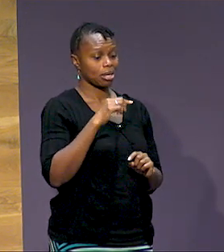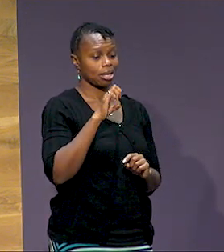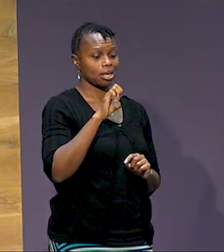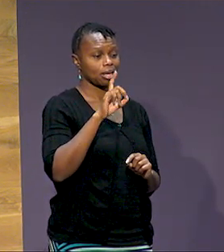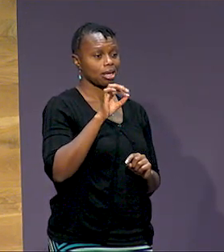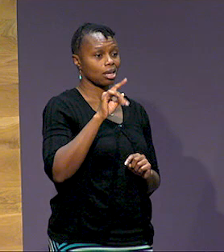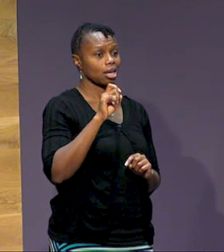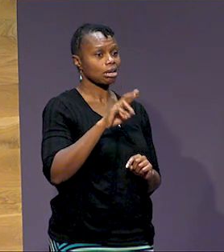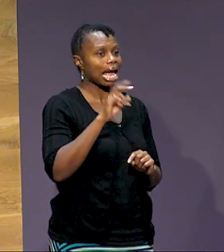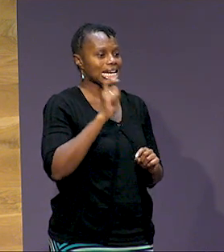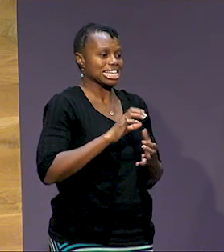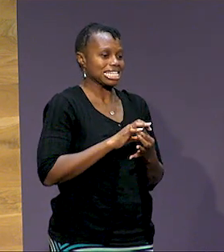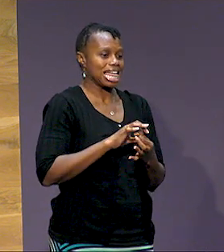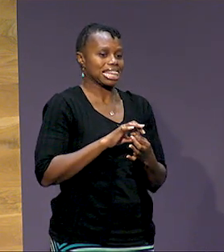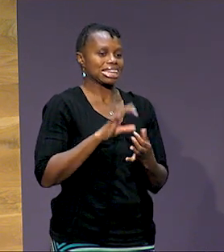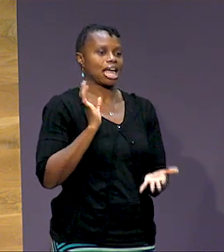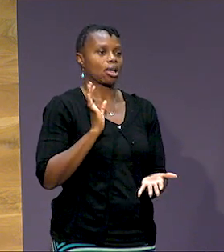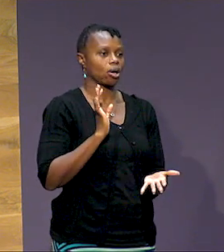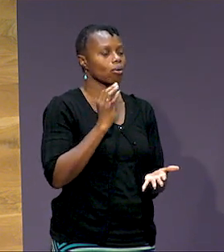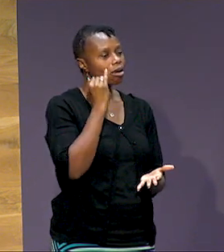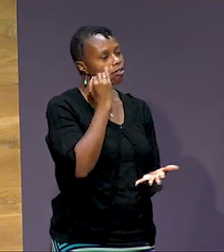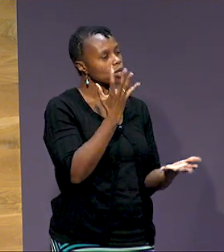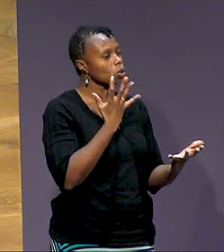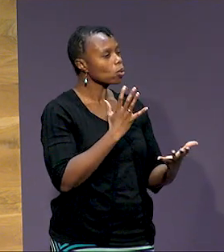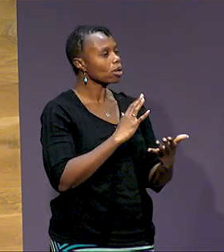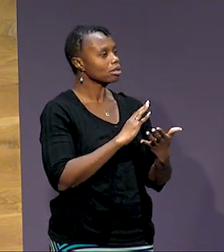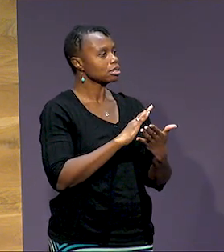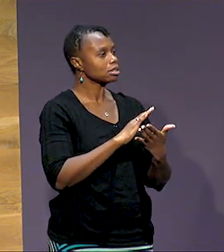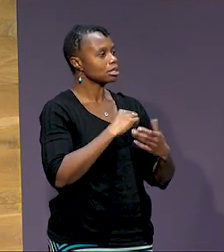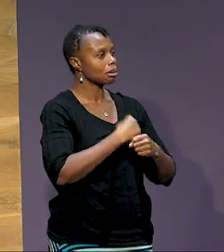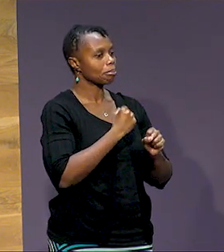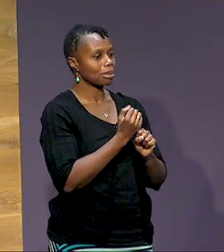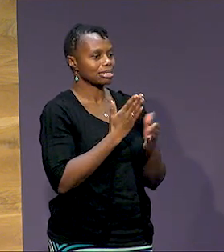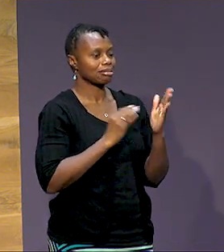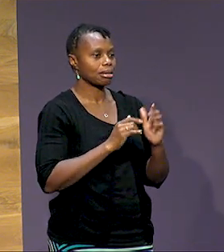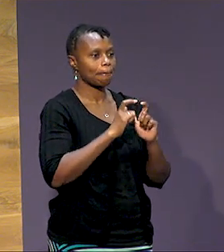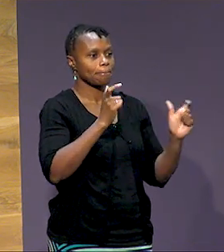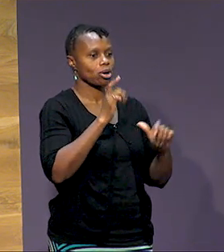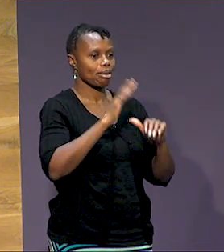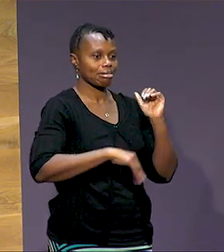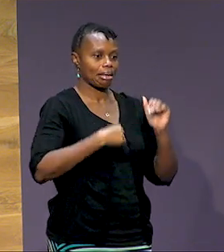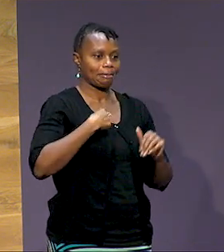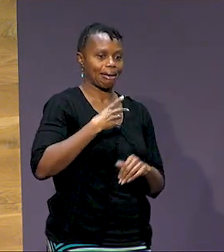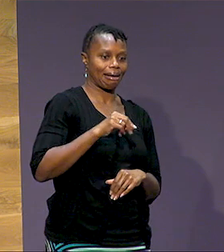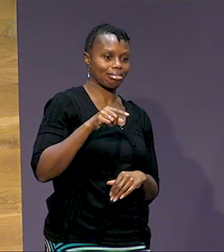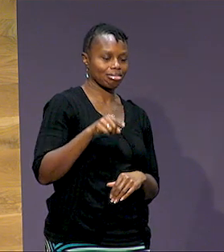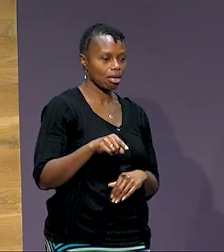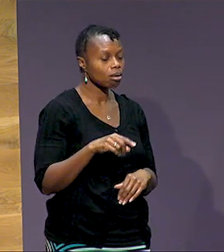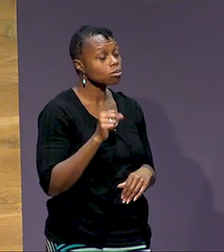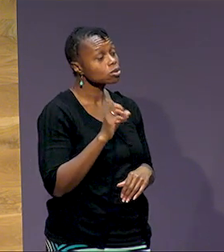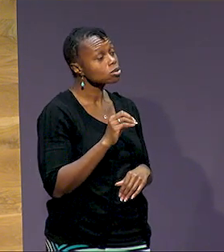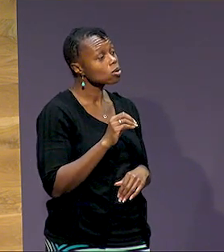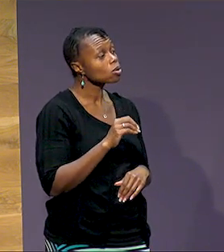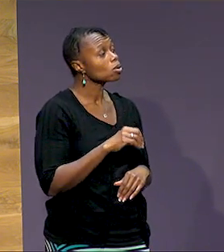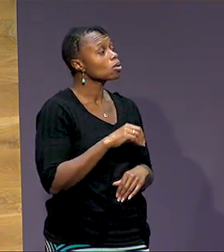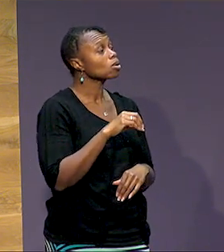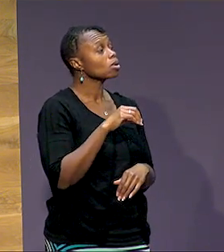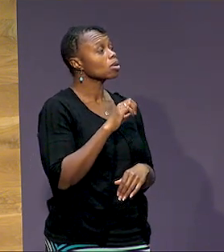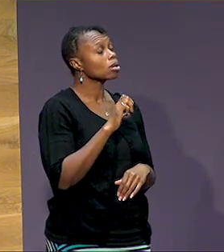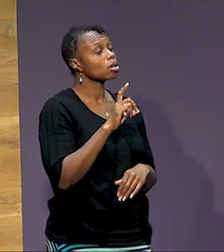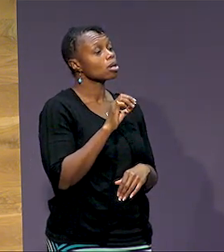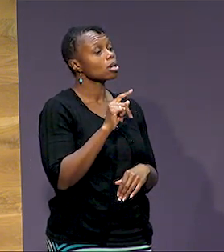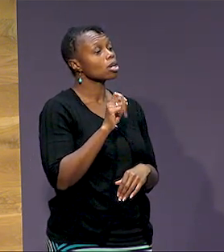of ways if you want to create something that's bigger than both the writer and the editor. And so collaboration in my professional life has looked